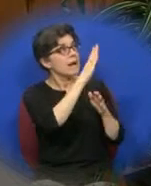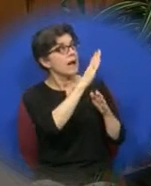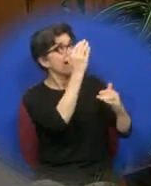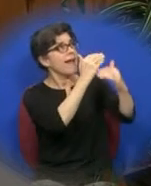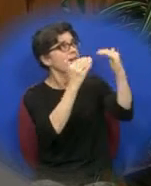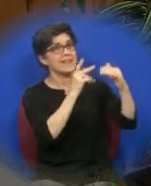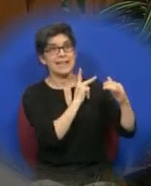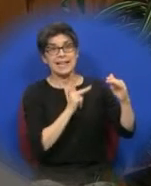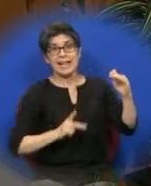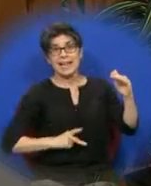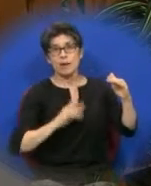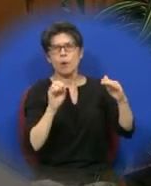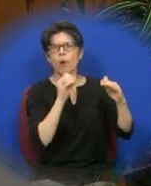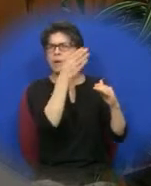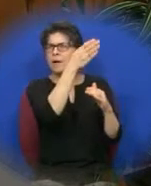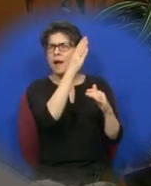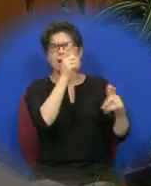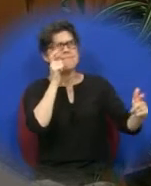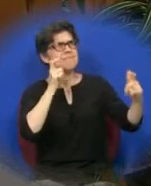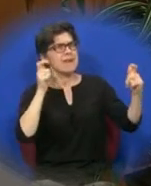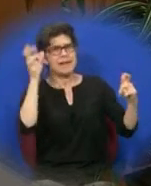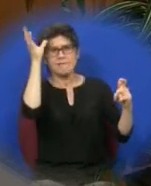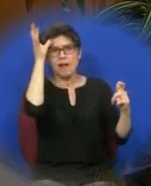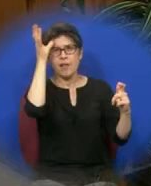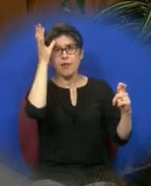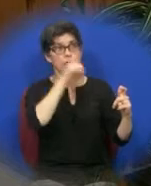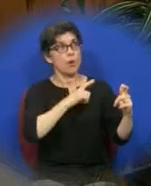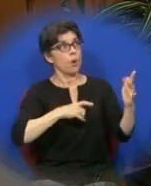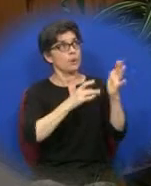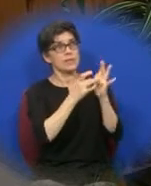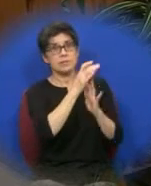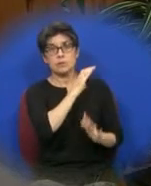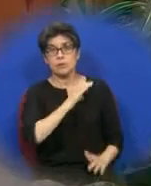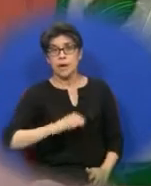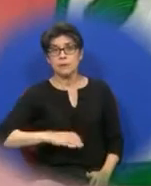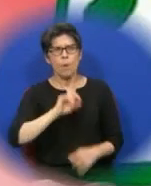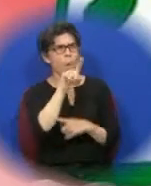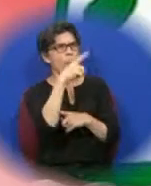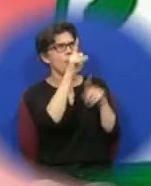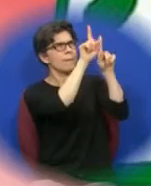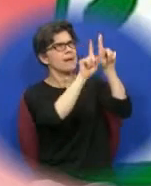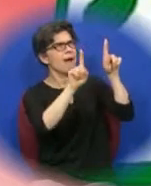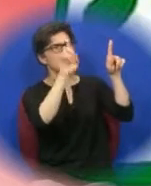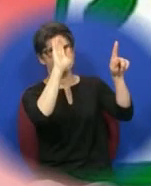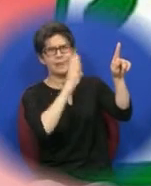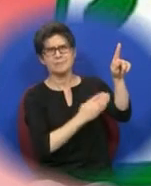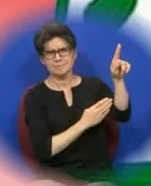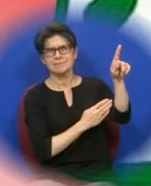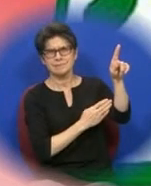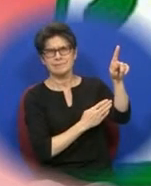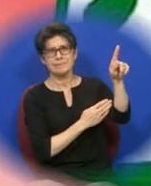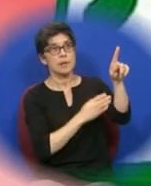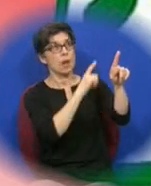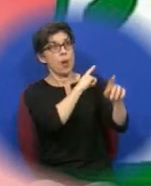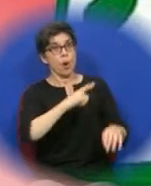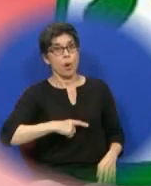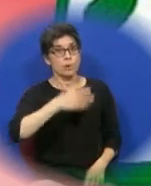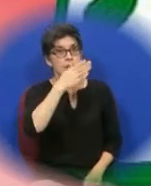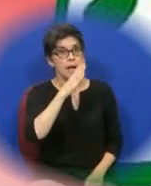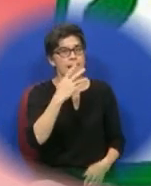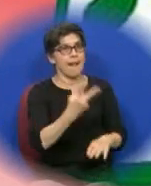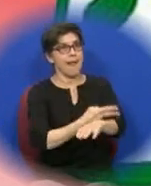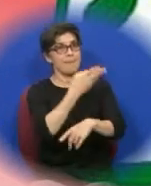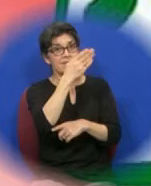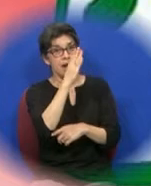heavenly King, O God, Almighty Father, Lord Jesus Christ, only begotten Son, Lord God, Lamb of